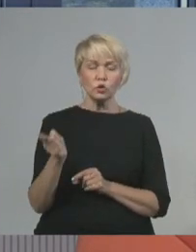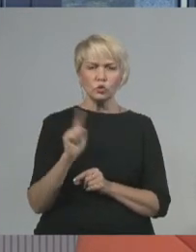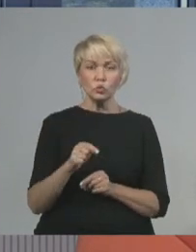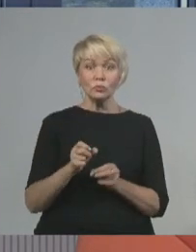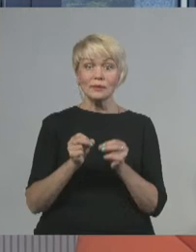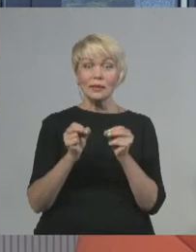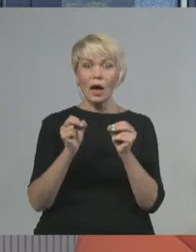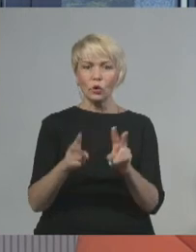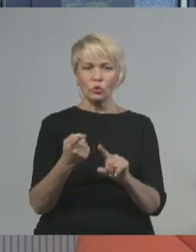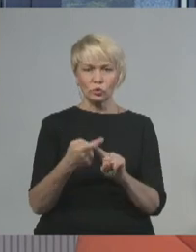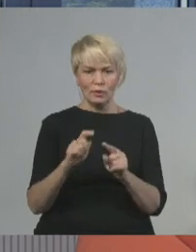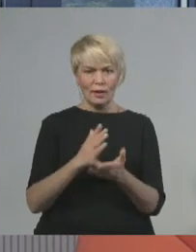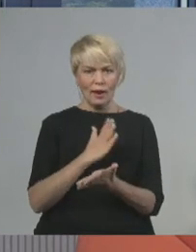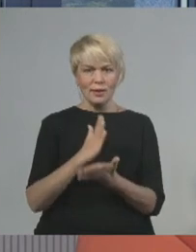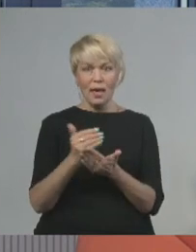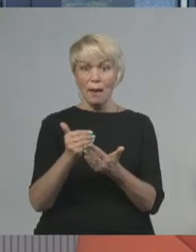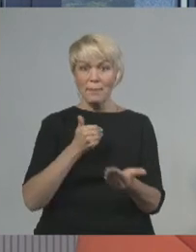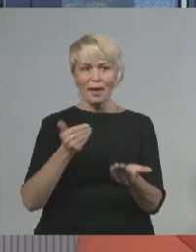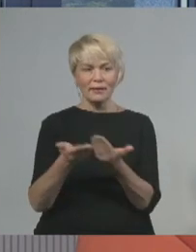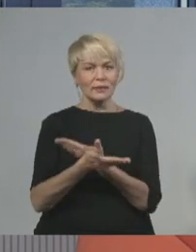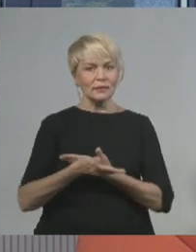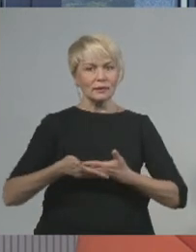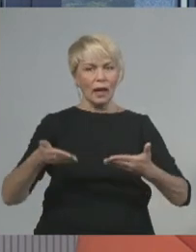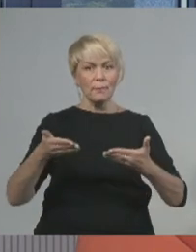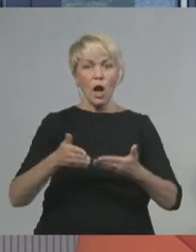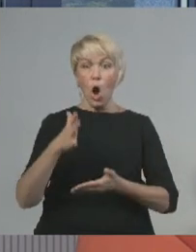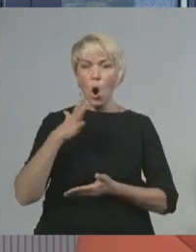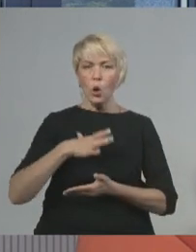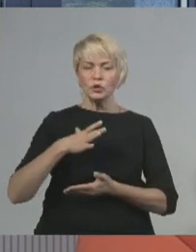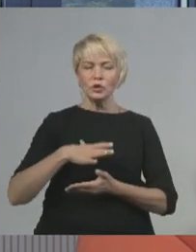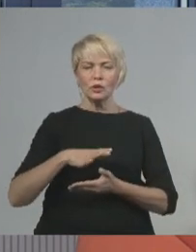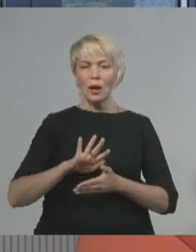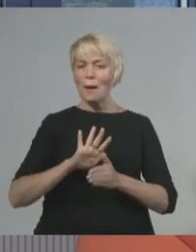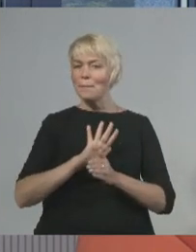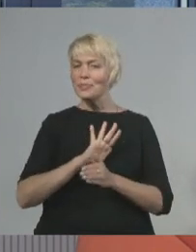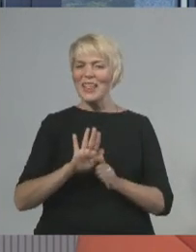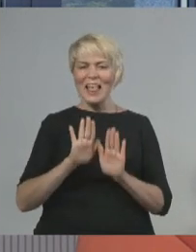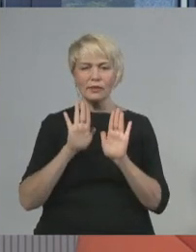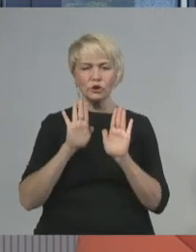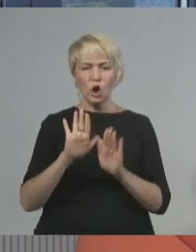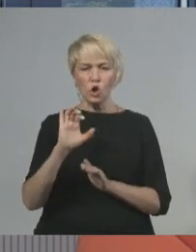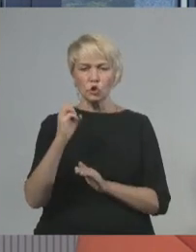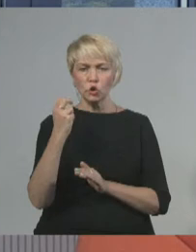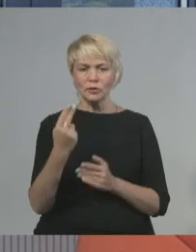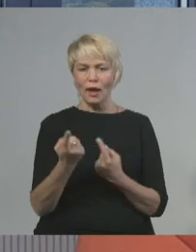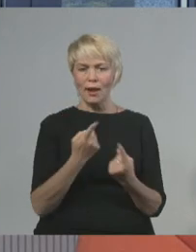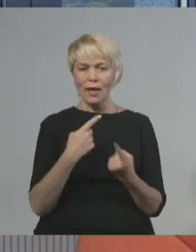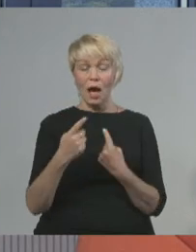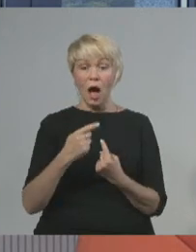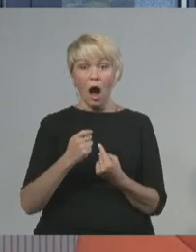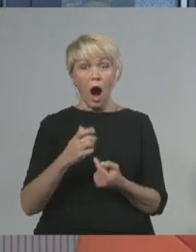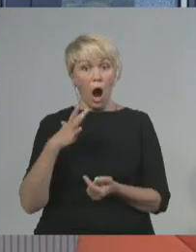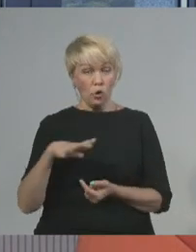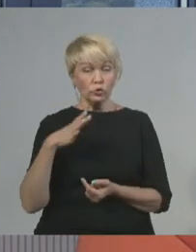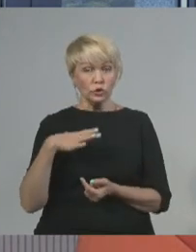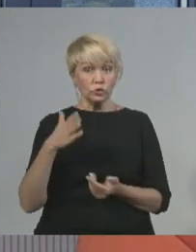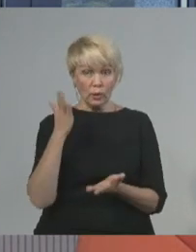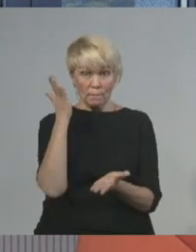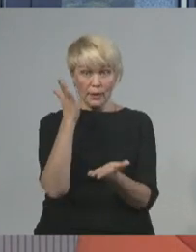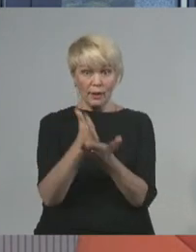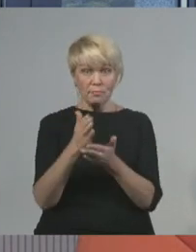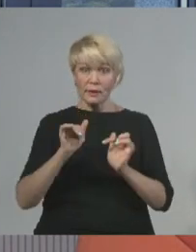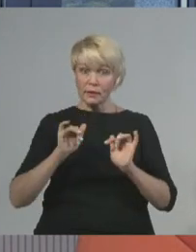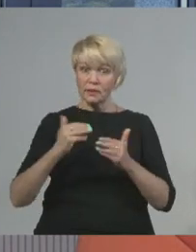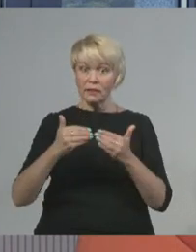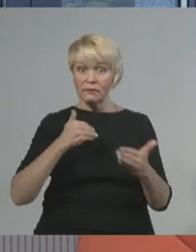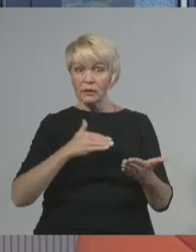so you're expecting not just social dialogue on the topics that you cover you're expecting direct action from politicians and